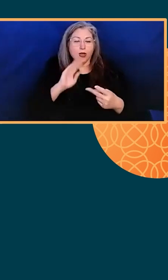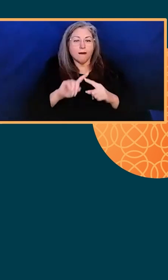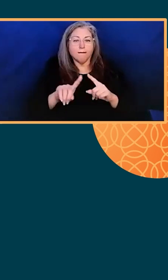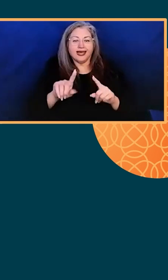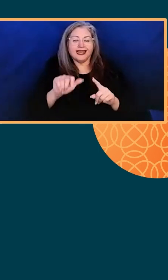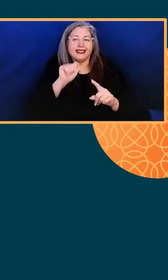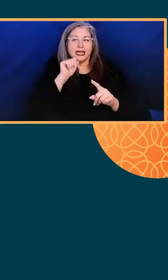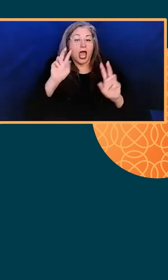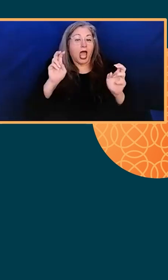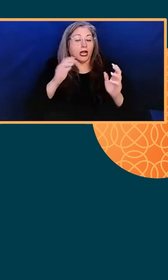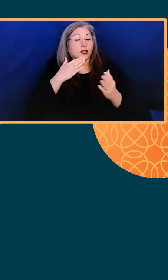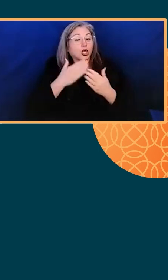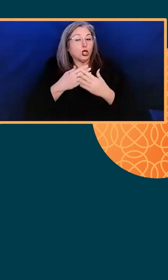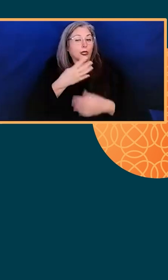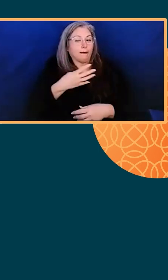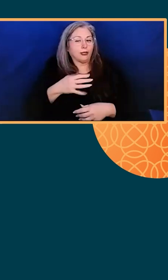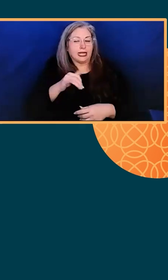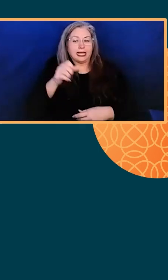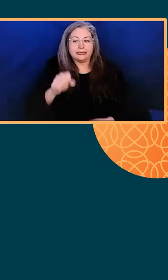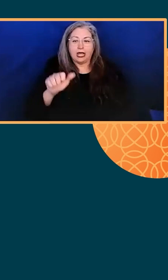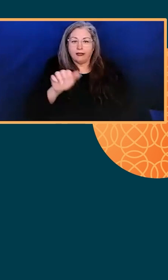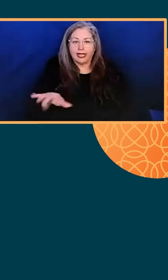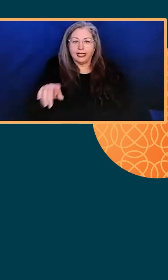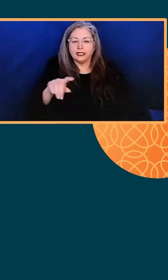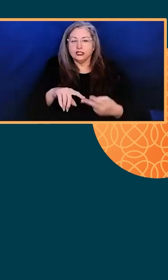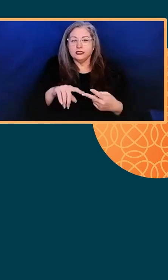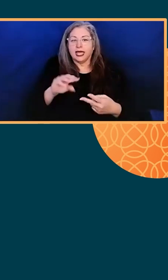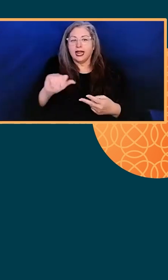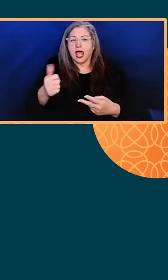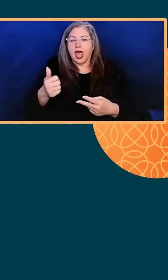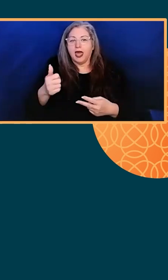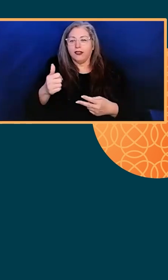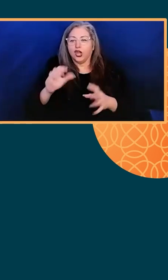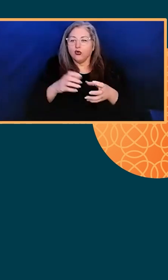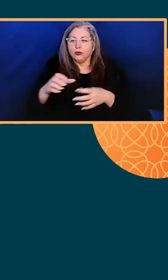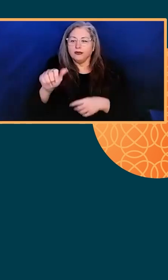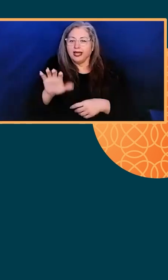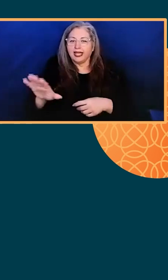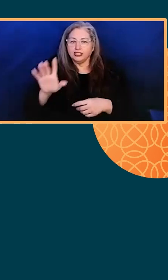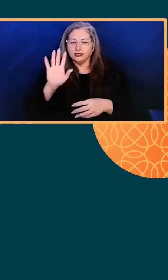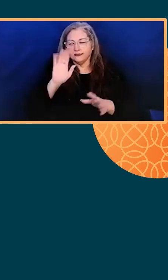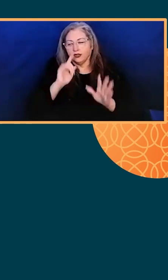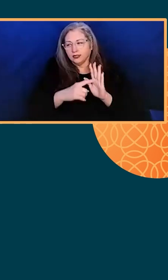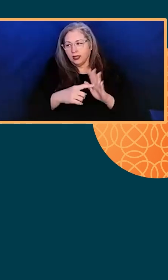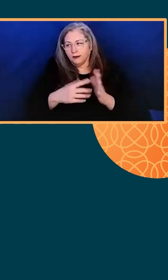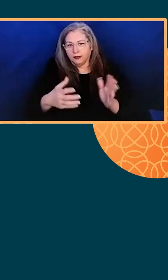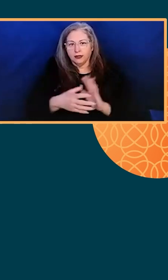good immigrants, right? Like the South Asians and other groups of Asians, for instance.